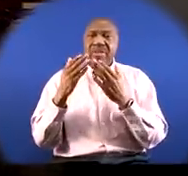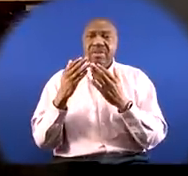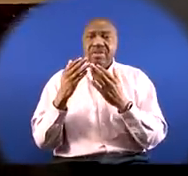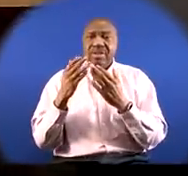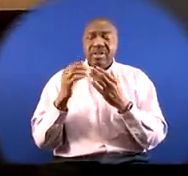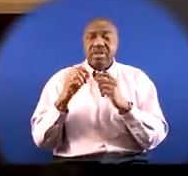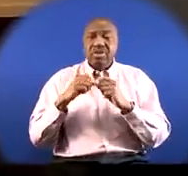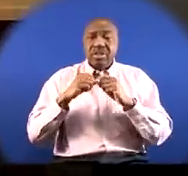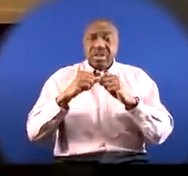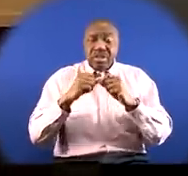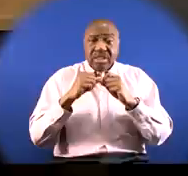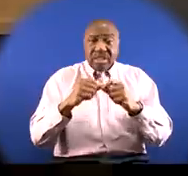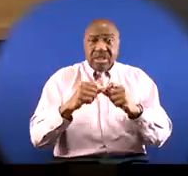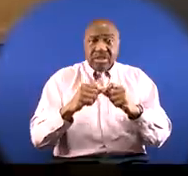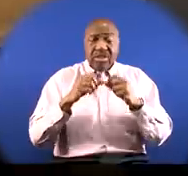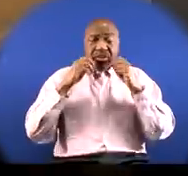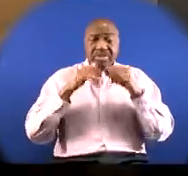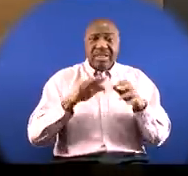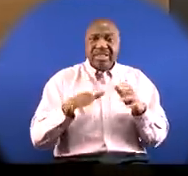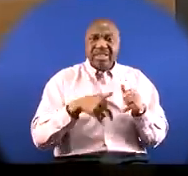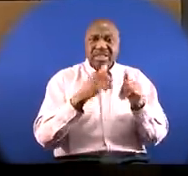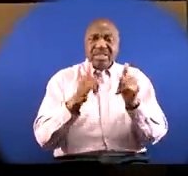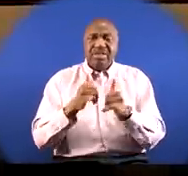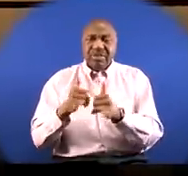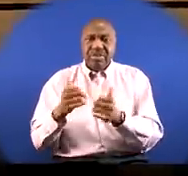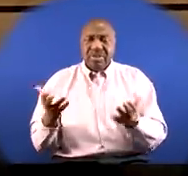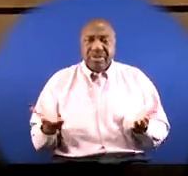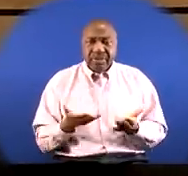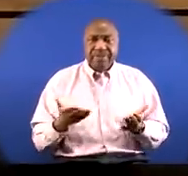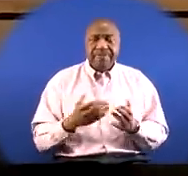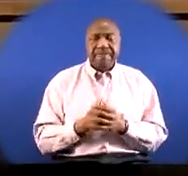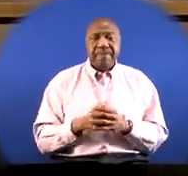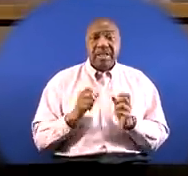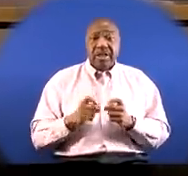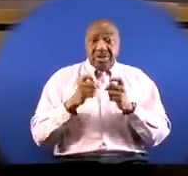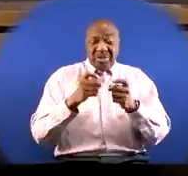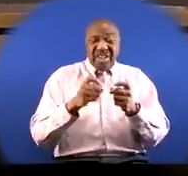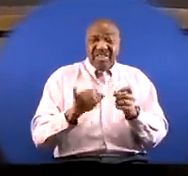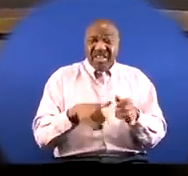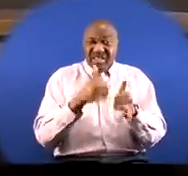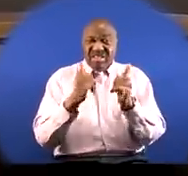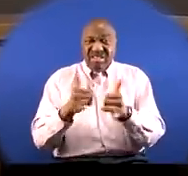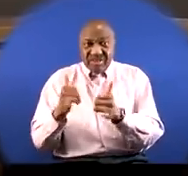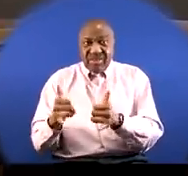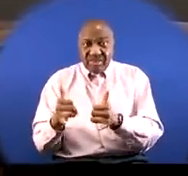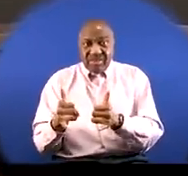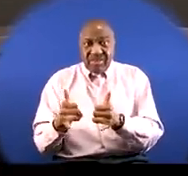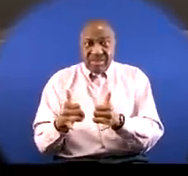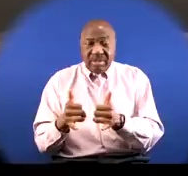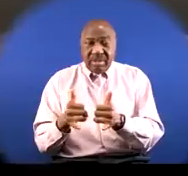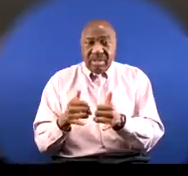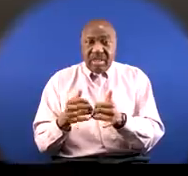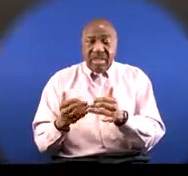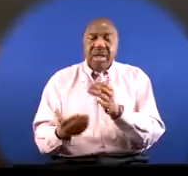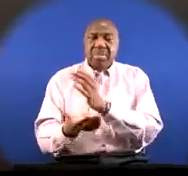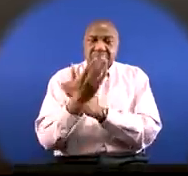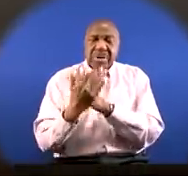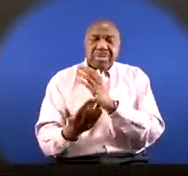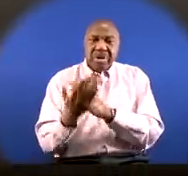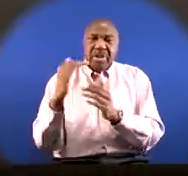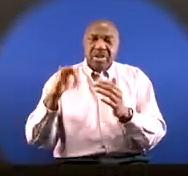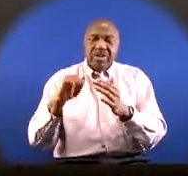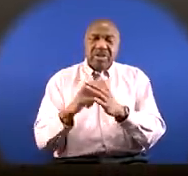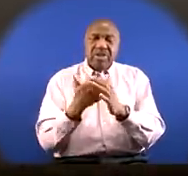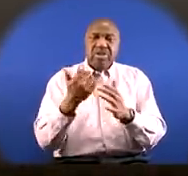you continue to bless each one of us. You continue to give to each one of us. Morning by morning, new mercies